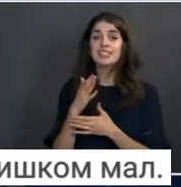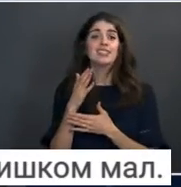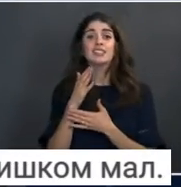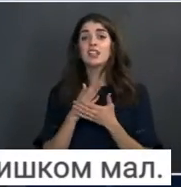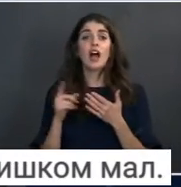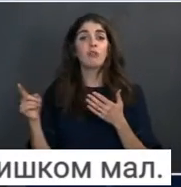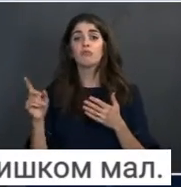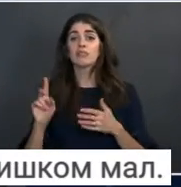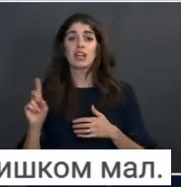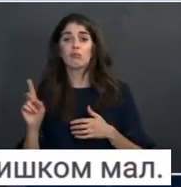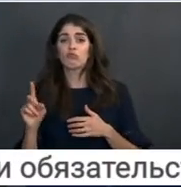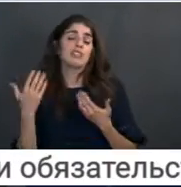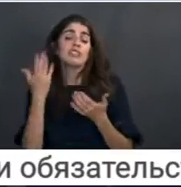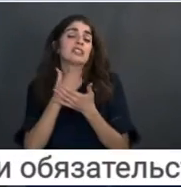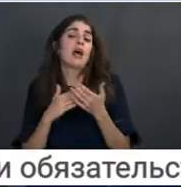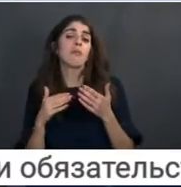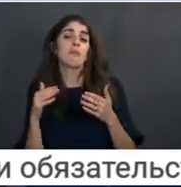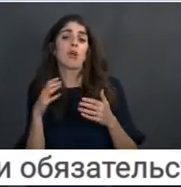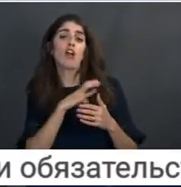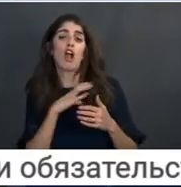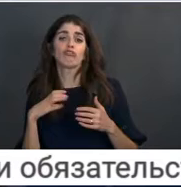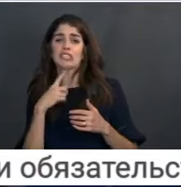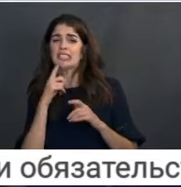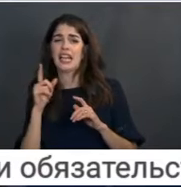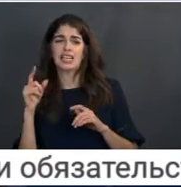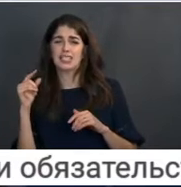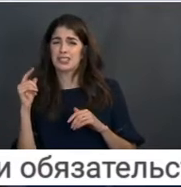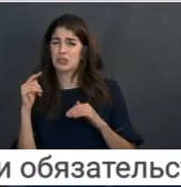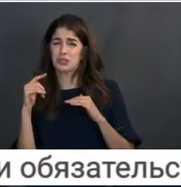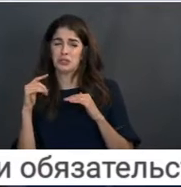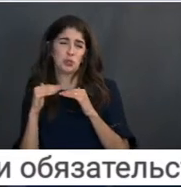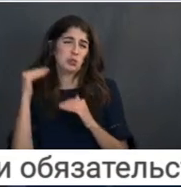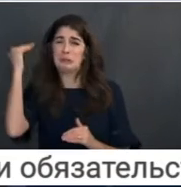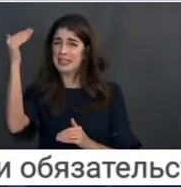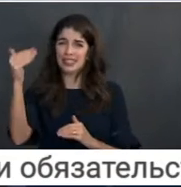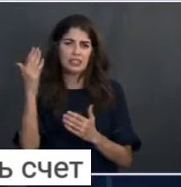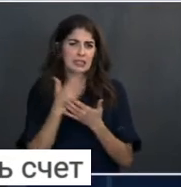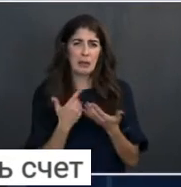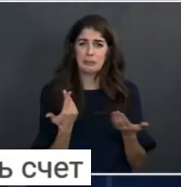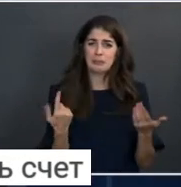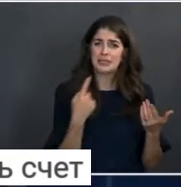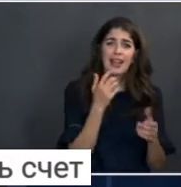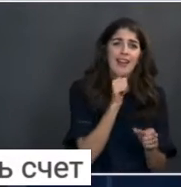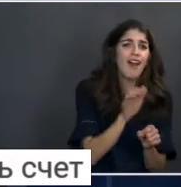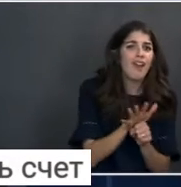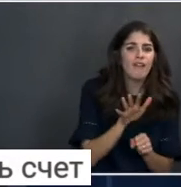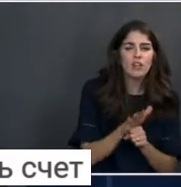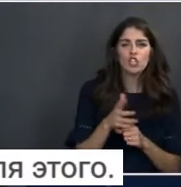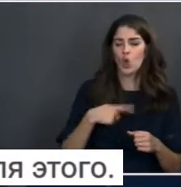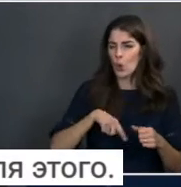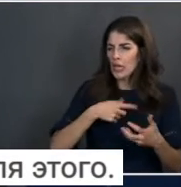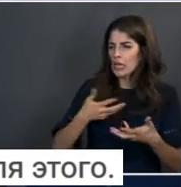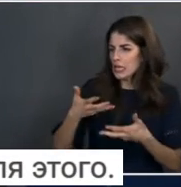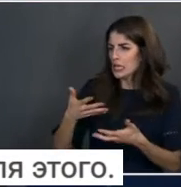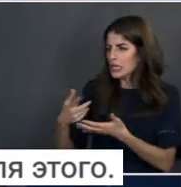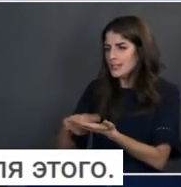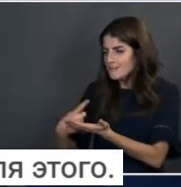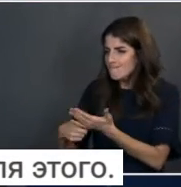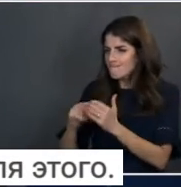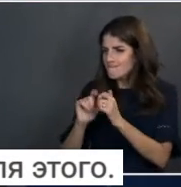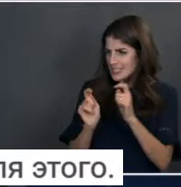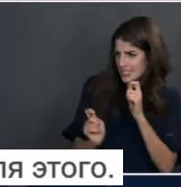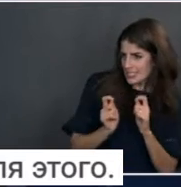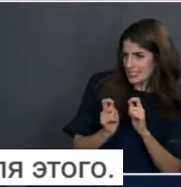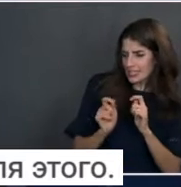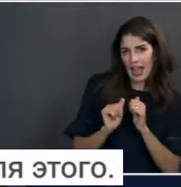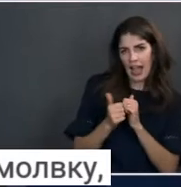big, but some are saying it's too small. And as a part of the discussion, we have those engagements and determine how to improve the bill and what opportunities